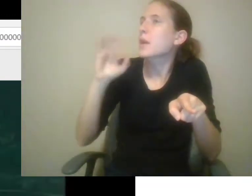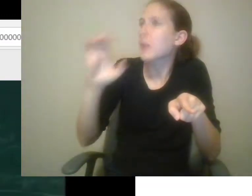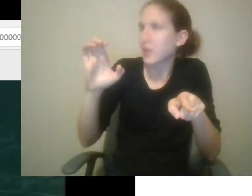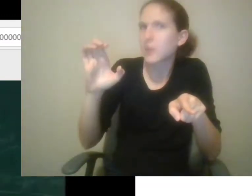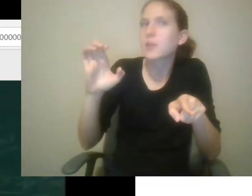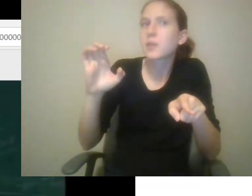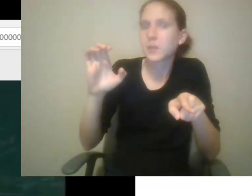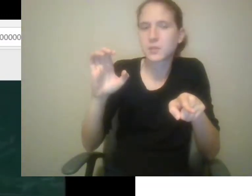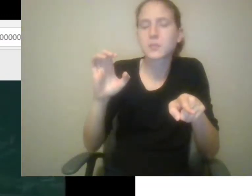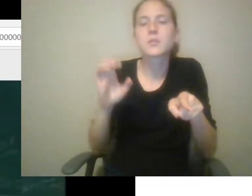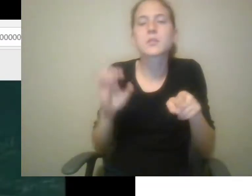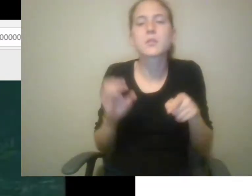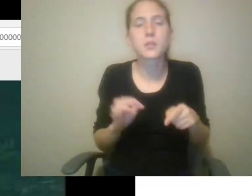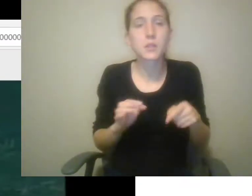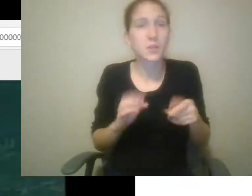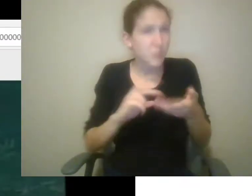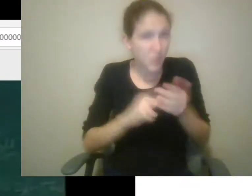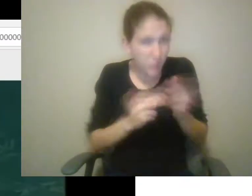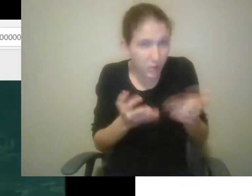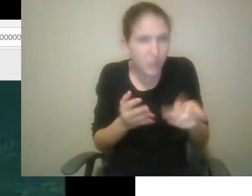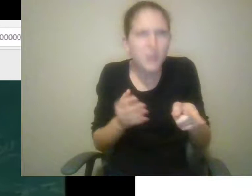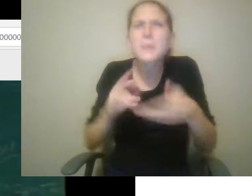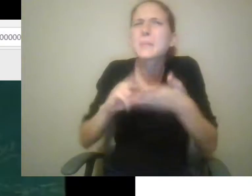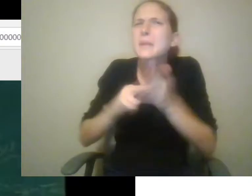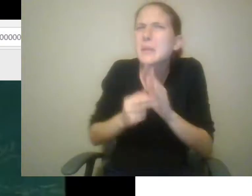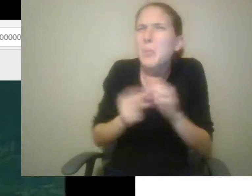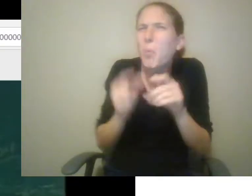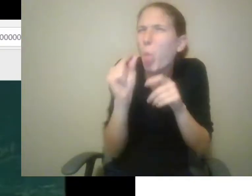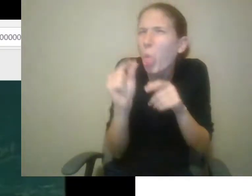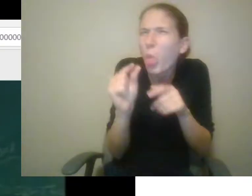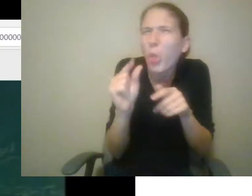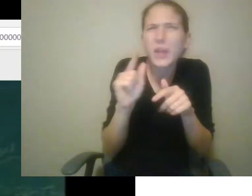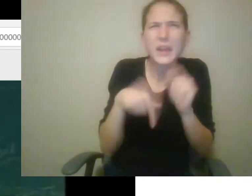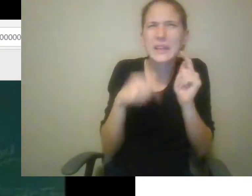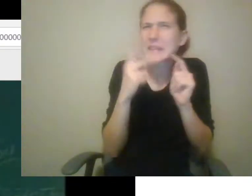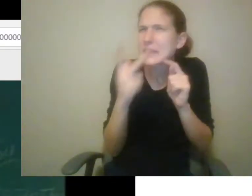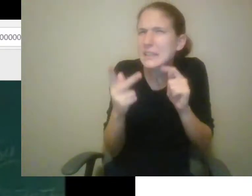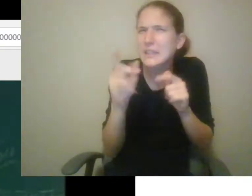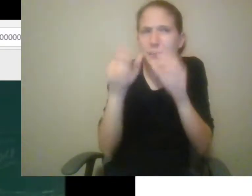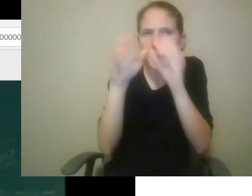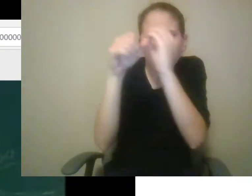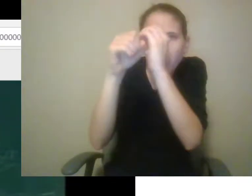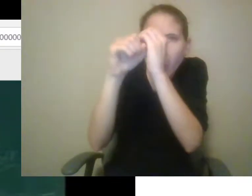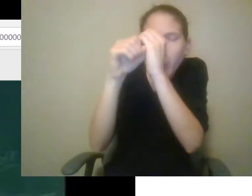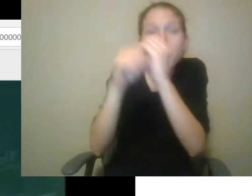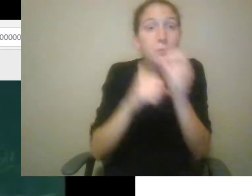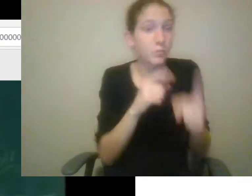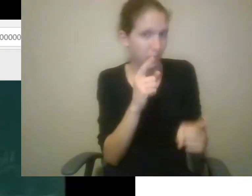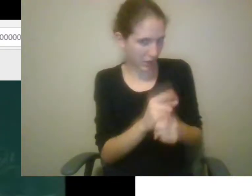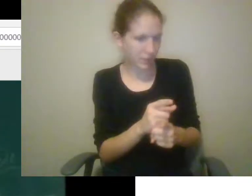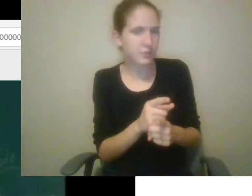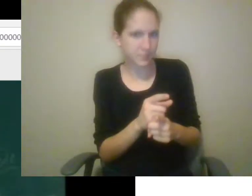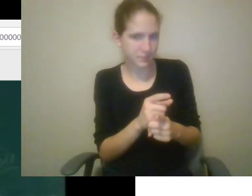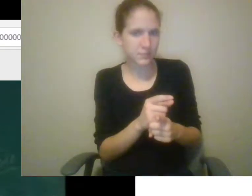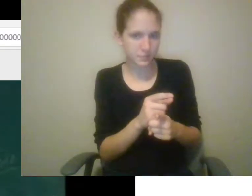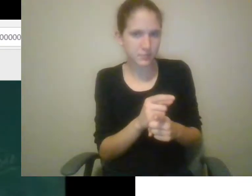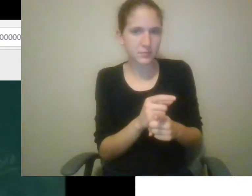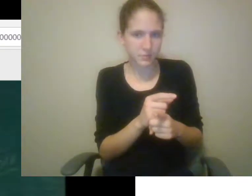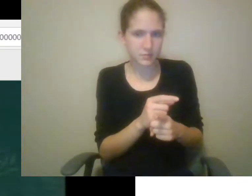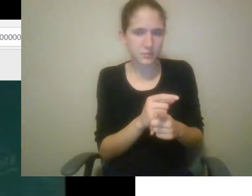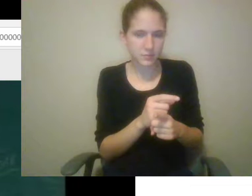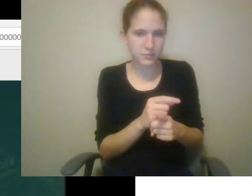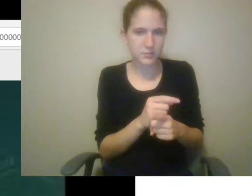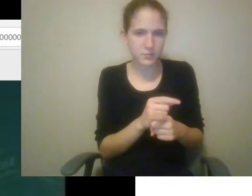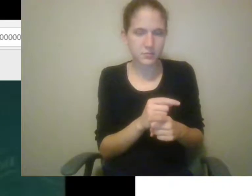small that you need some sort of magnifying device, a microscope, to be able to actually to see them. All